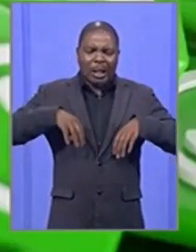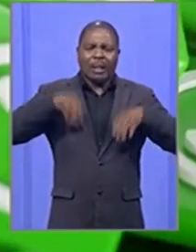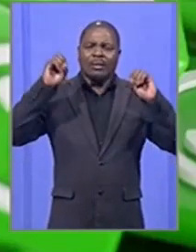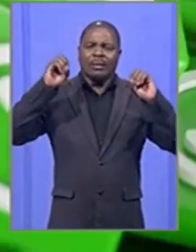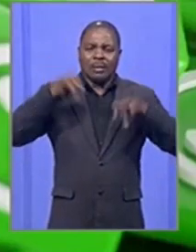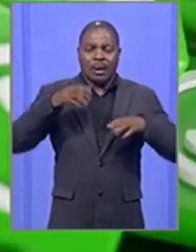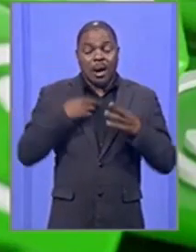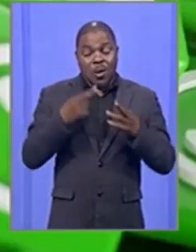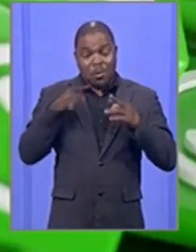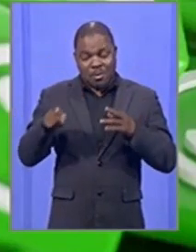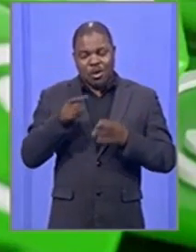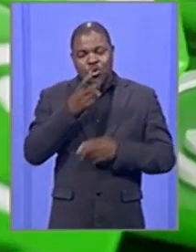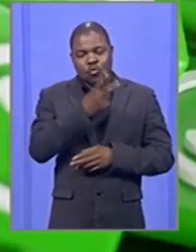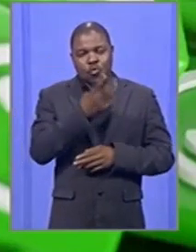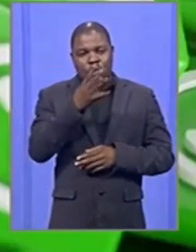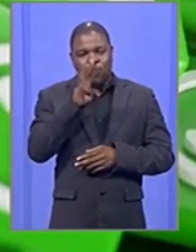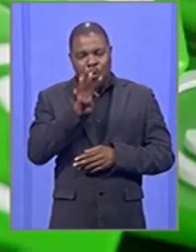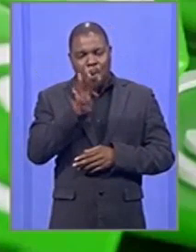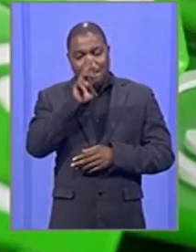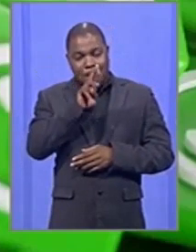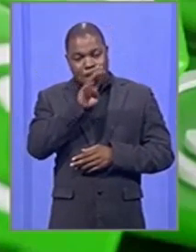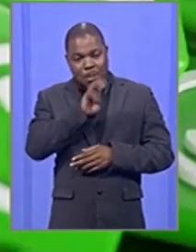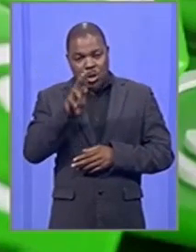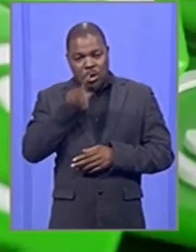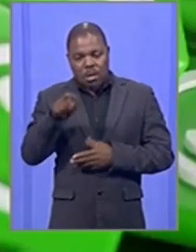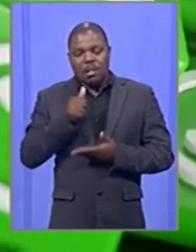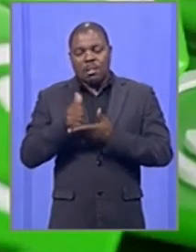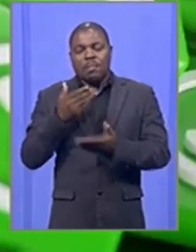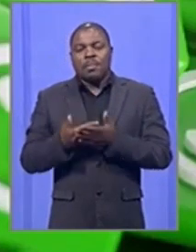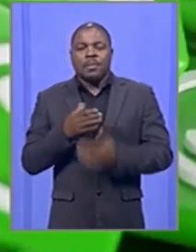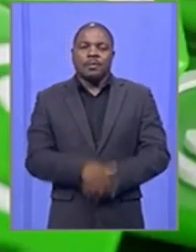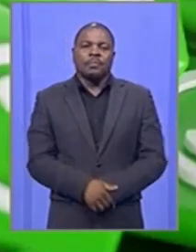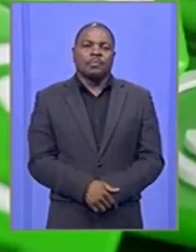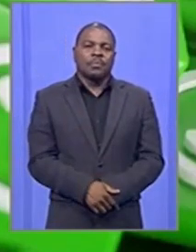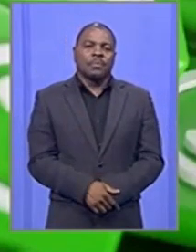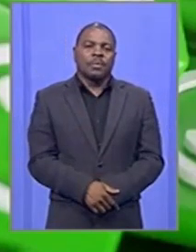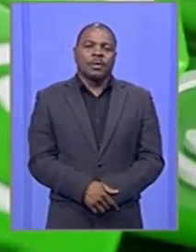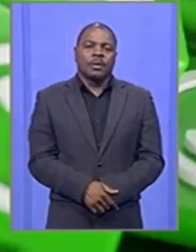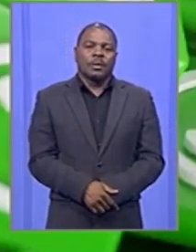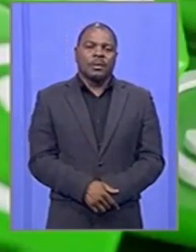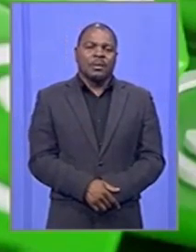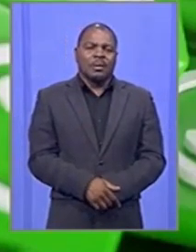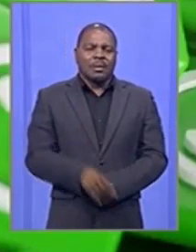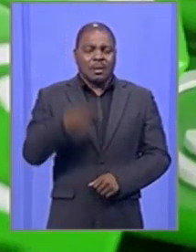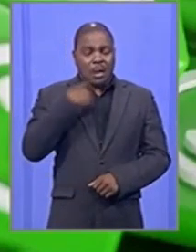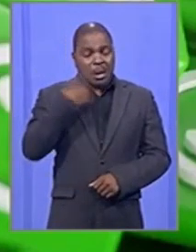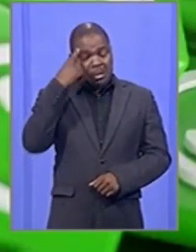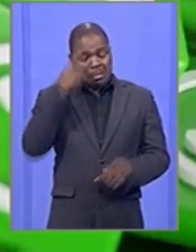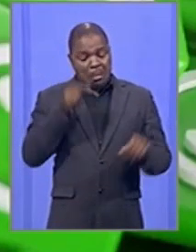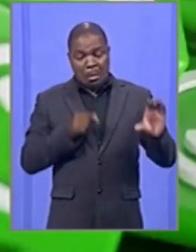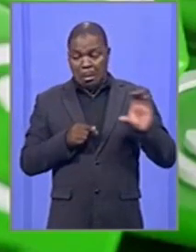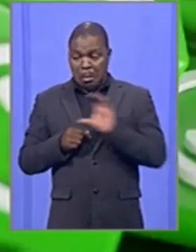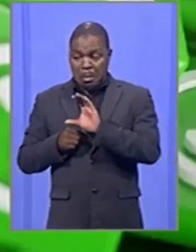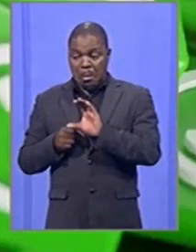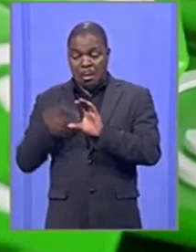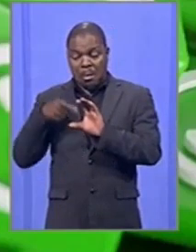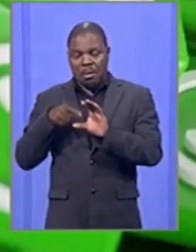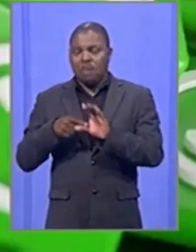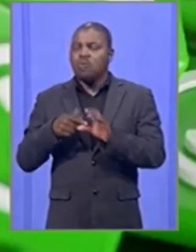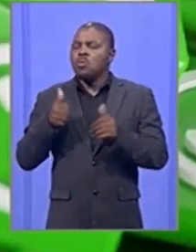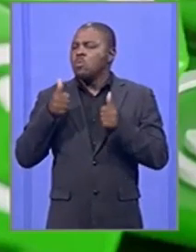tla re thusa 254 eo ke tšhelete ngata gagolo. Nna ke bona e le tšhelete e ntle gagolo e ka thusang